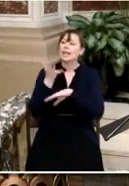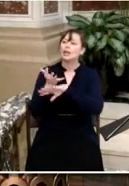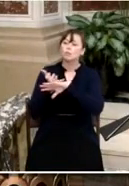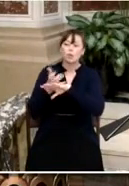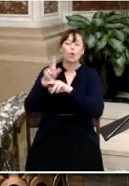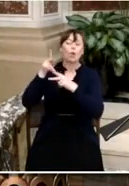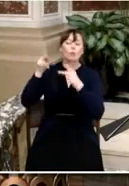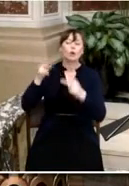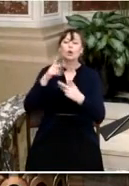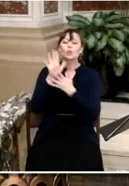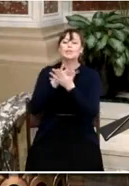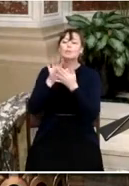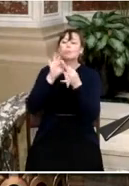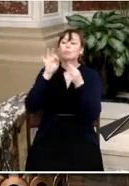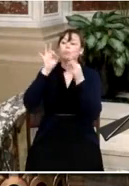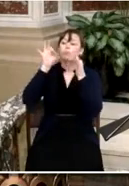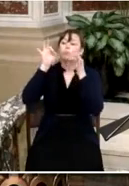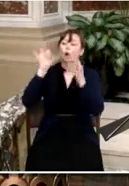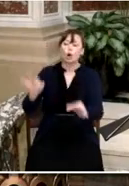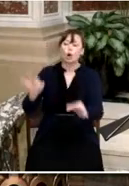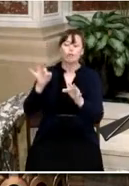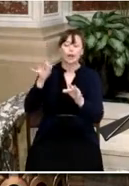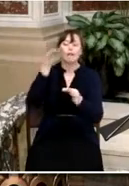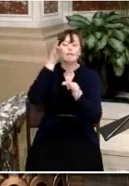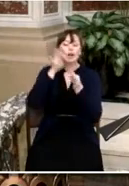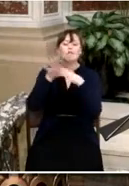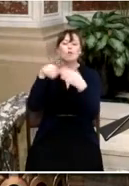the perfectly faithful witness